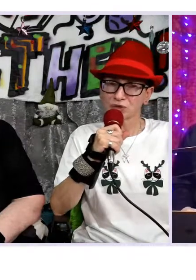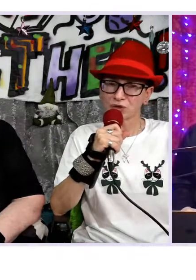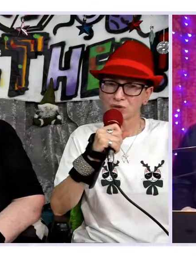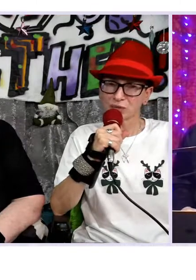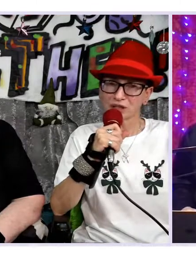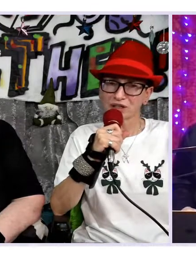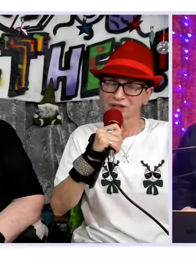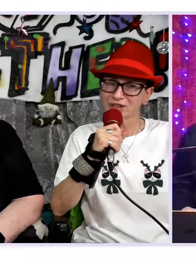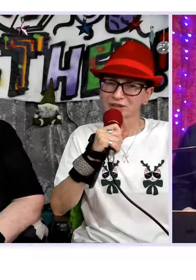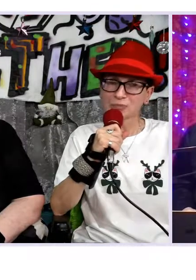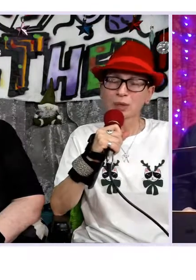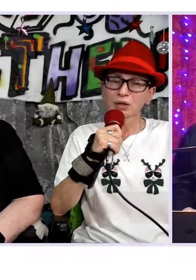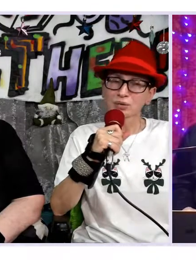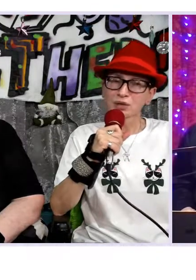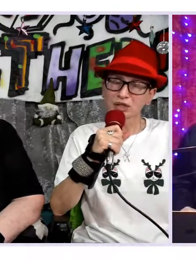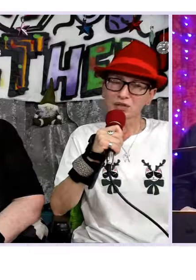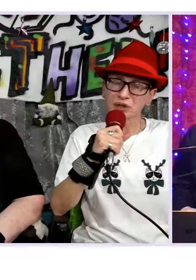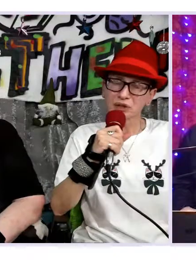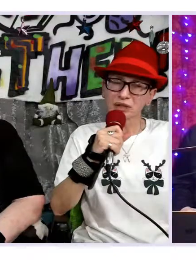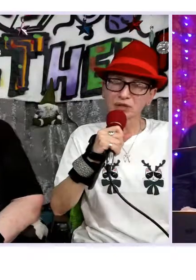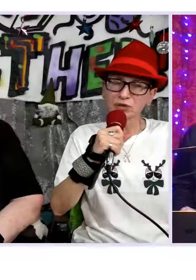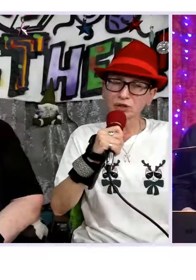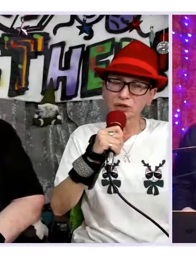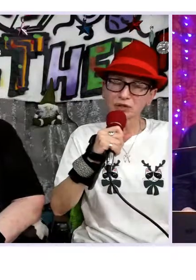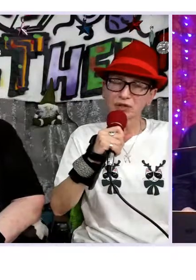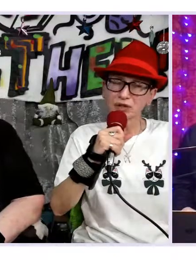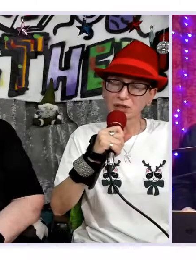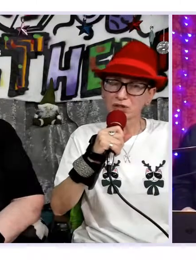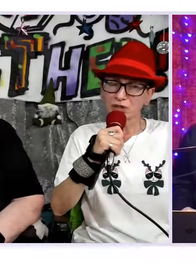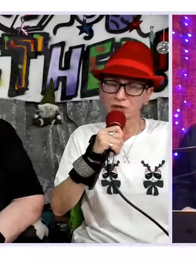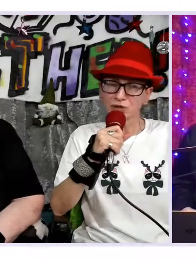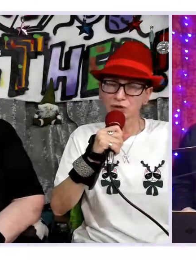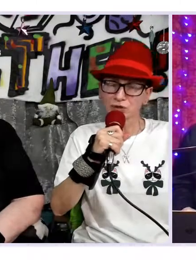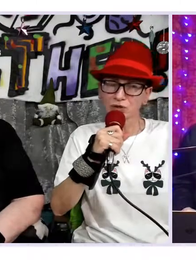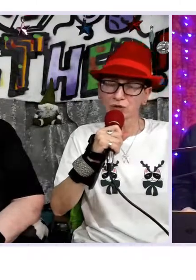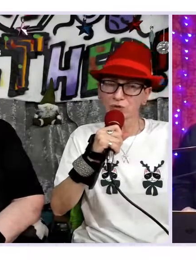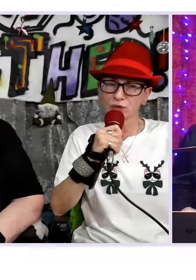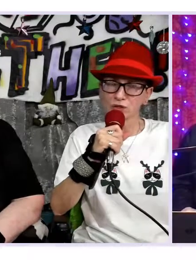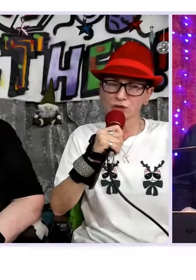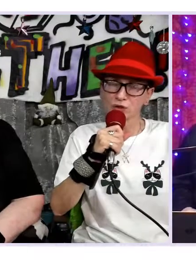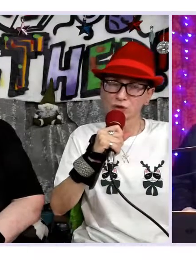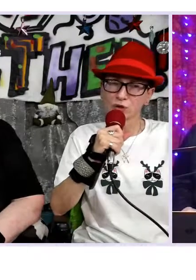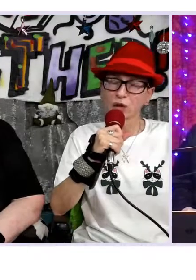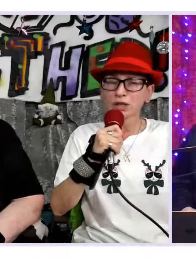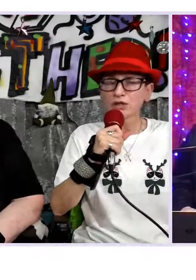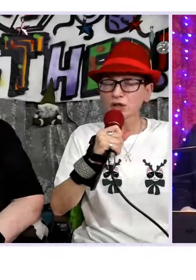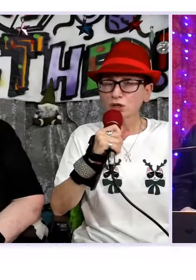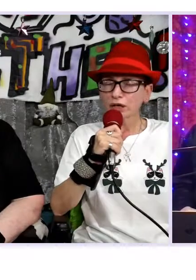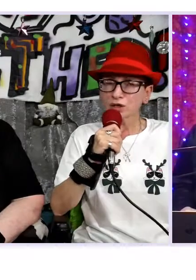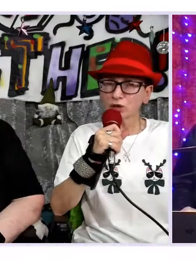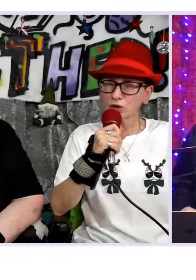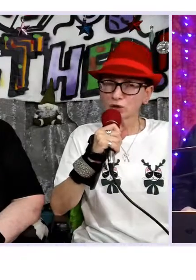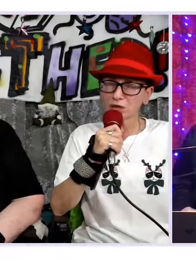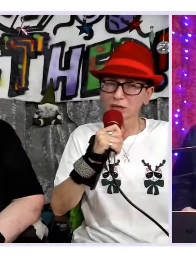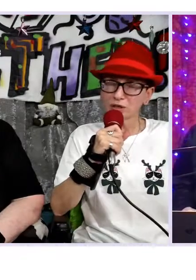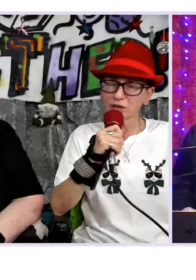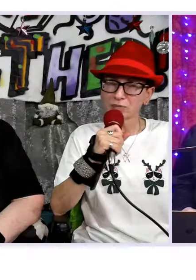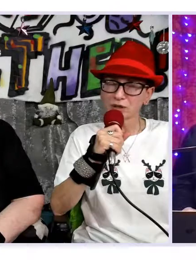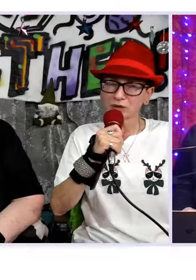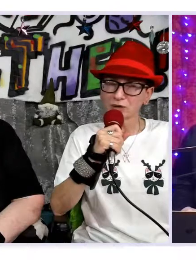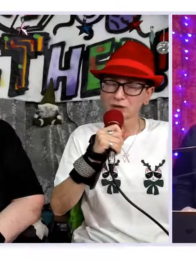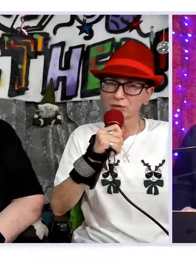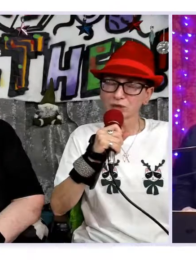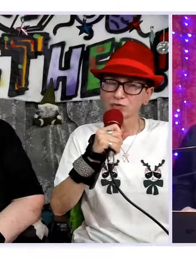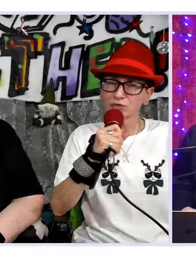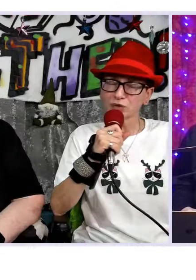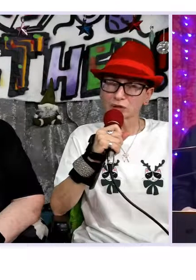International Virtual Bear Hunt. We have a little green Santa stroke winter troll. So our Clockwork